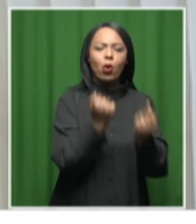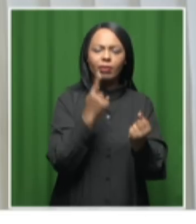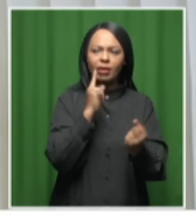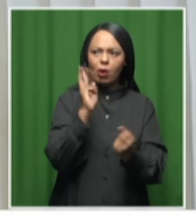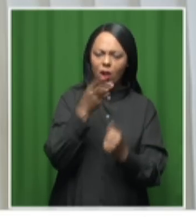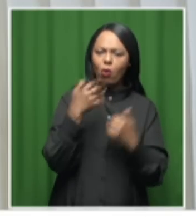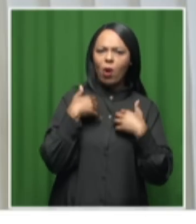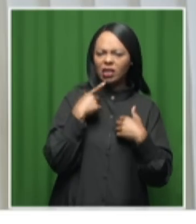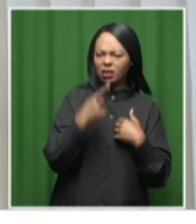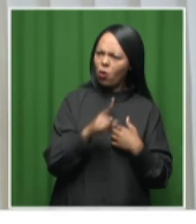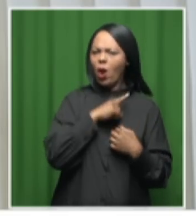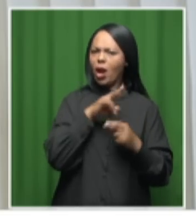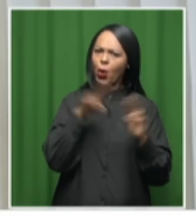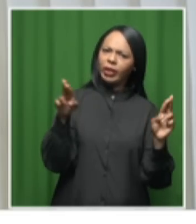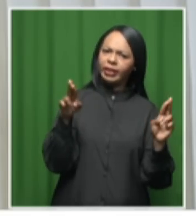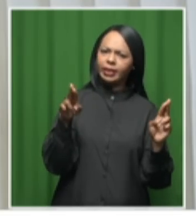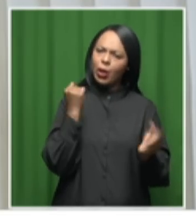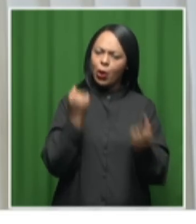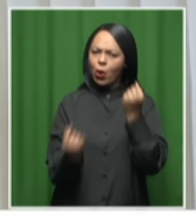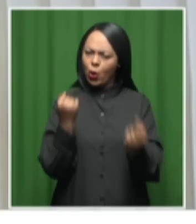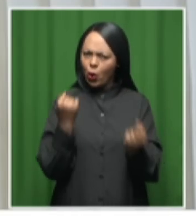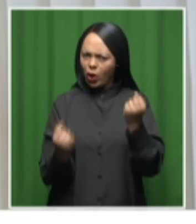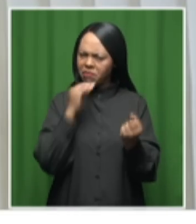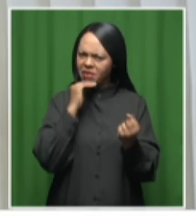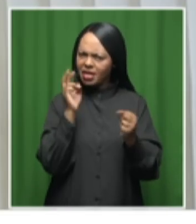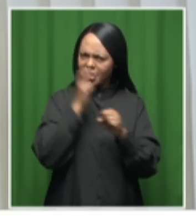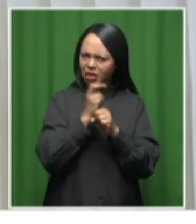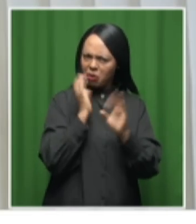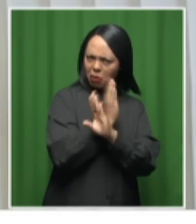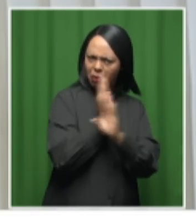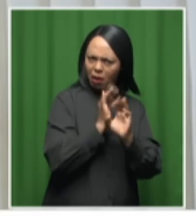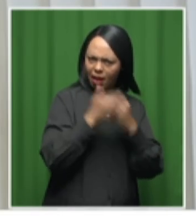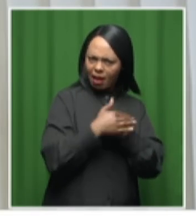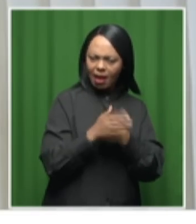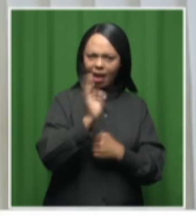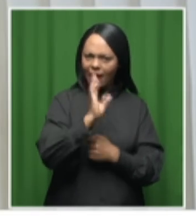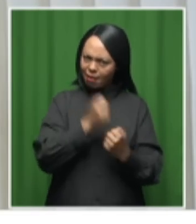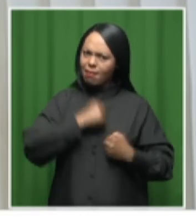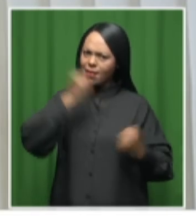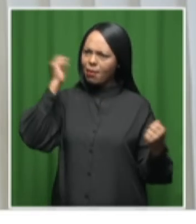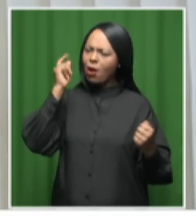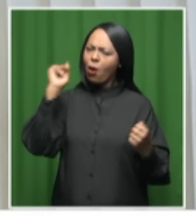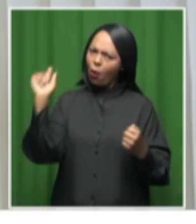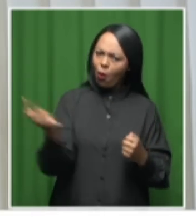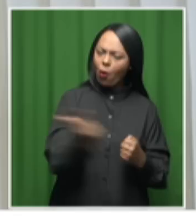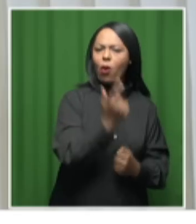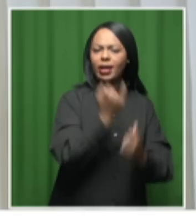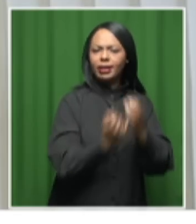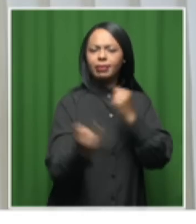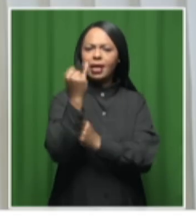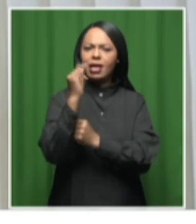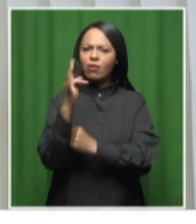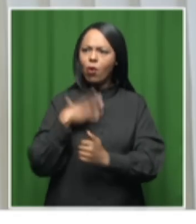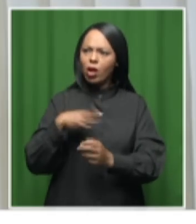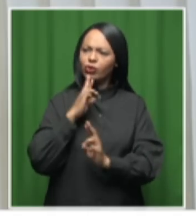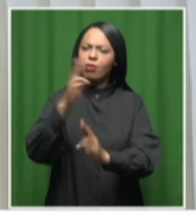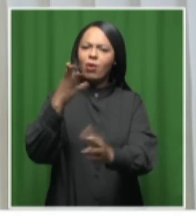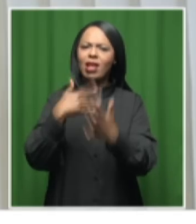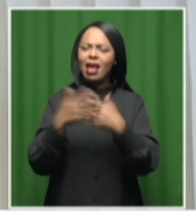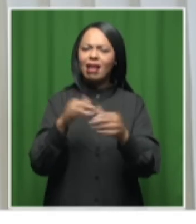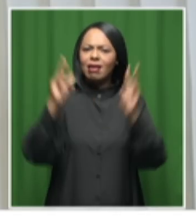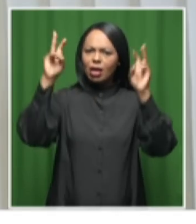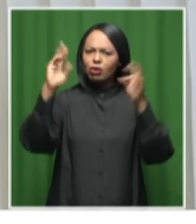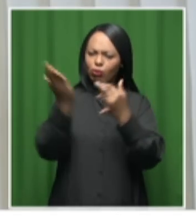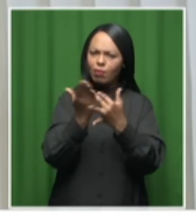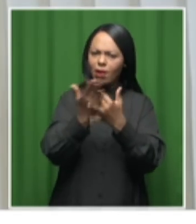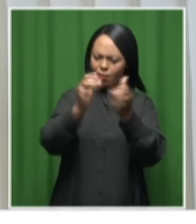why not? The court must be a place which is open to every single individual. And if you want to report on any particular matter, then you can